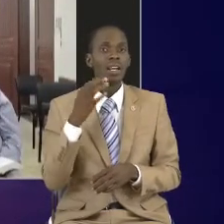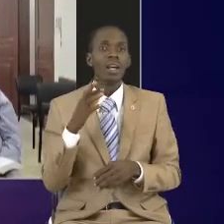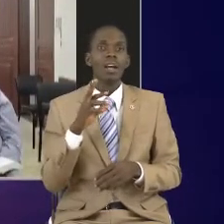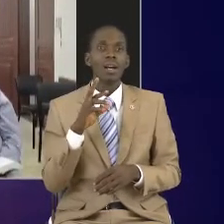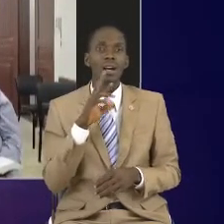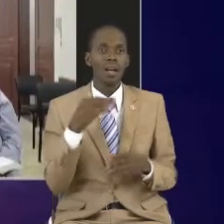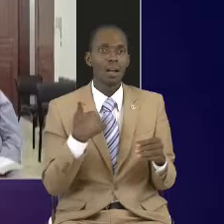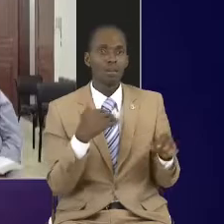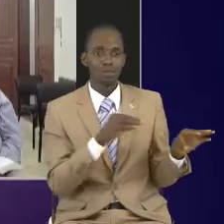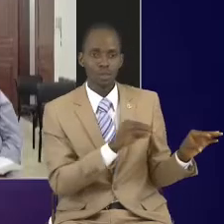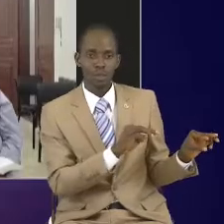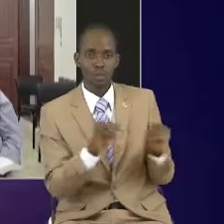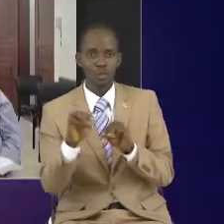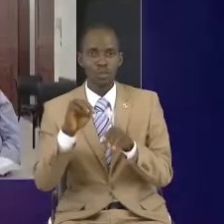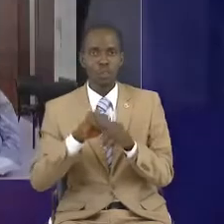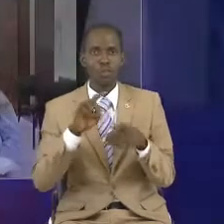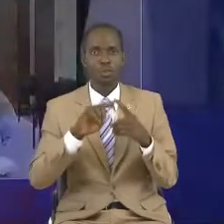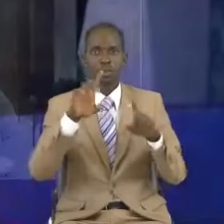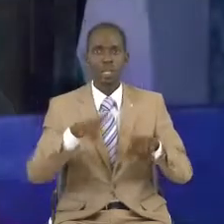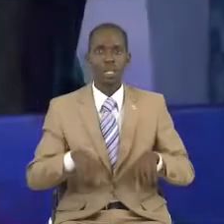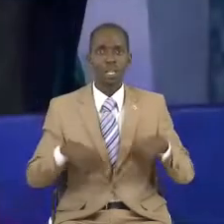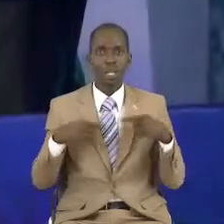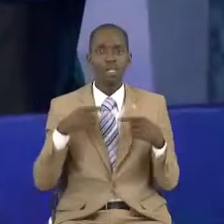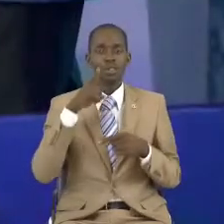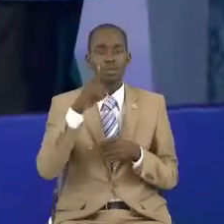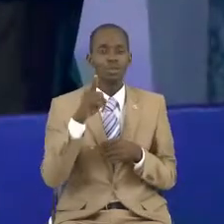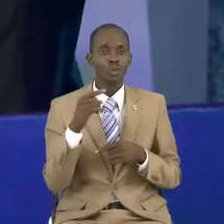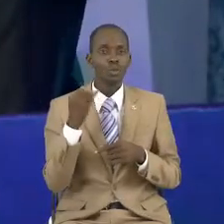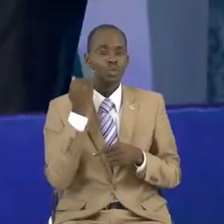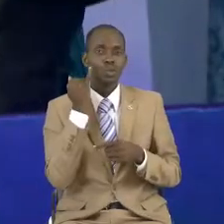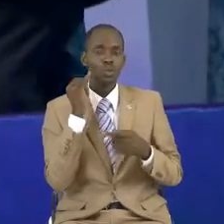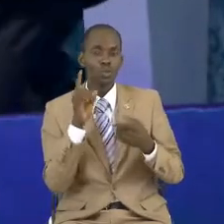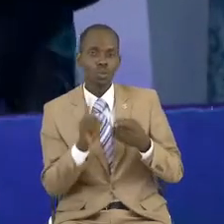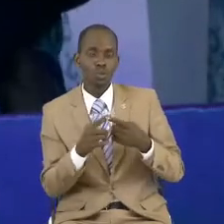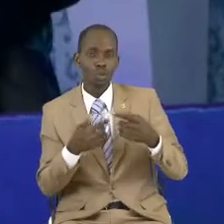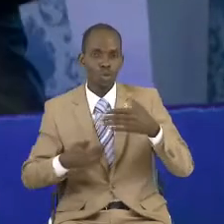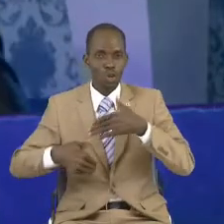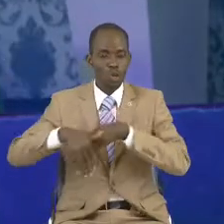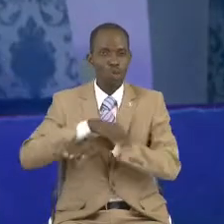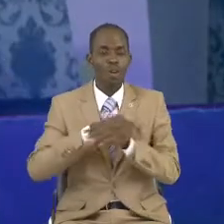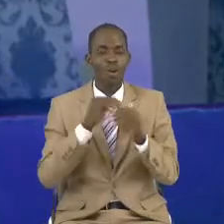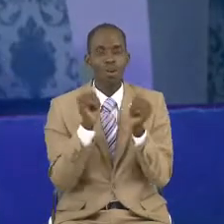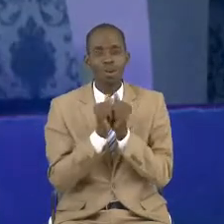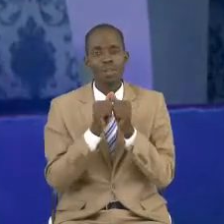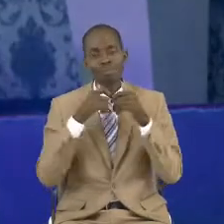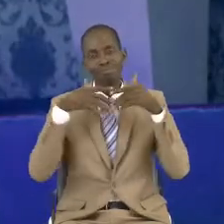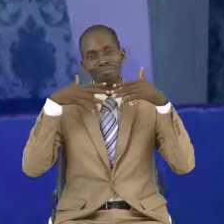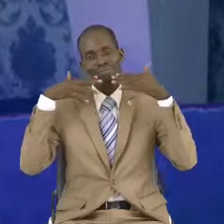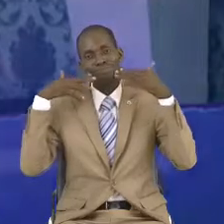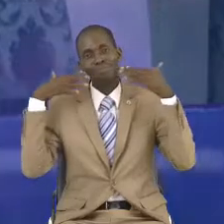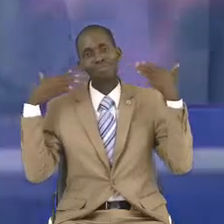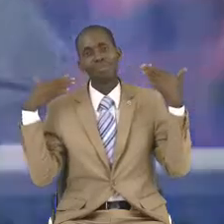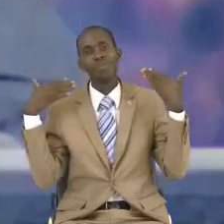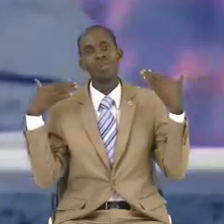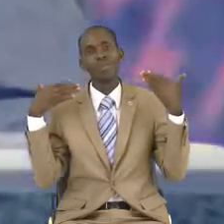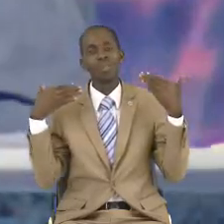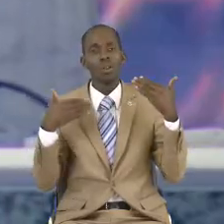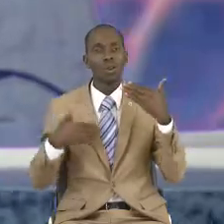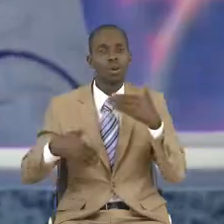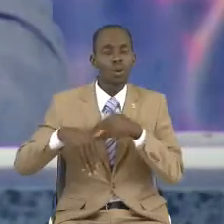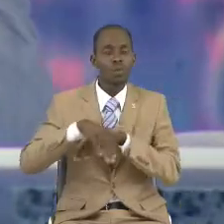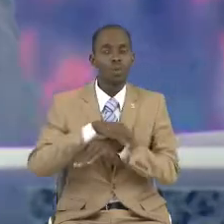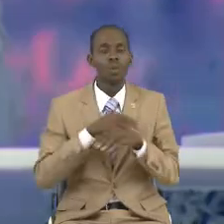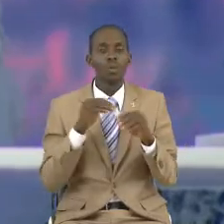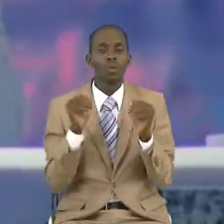life and instead of covering up with a smile covering up with hypocrisy